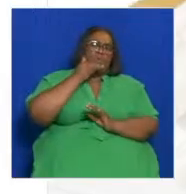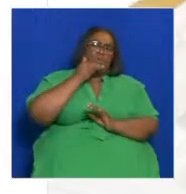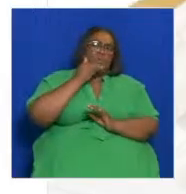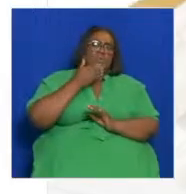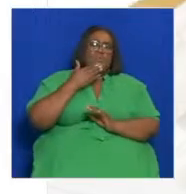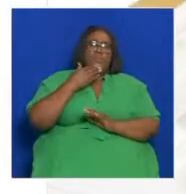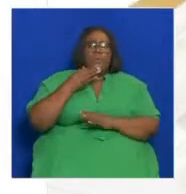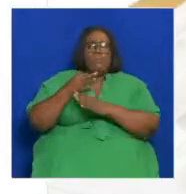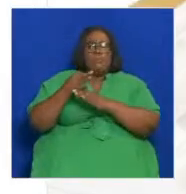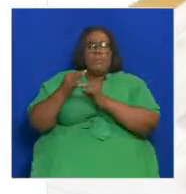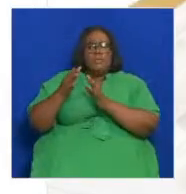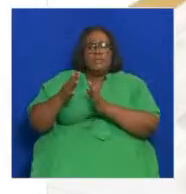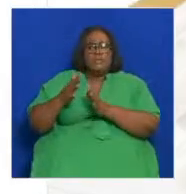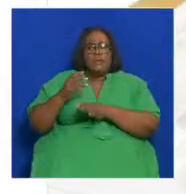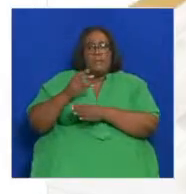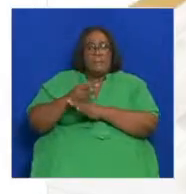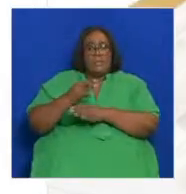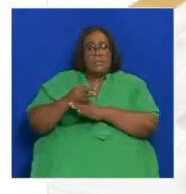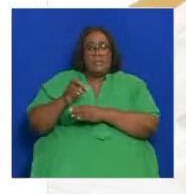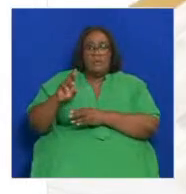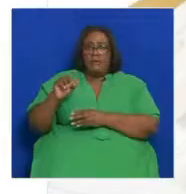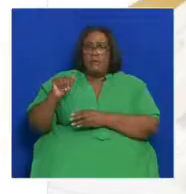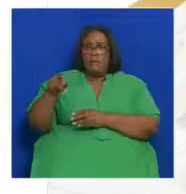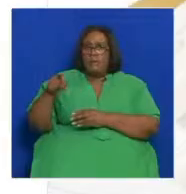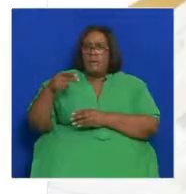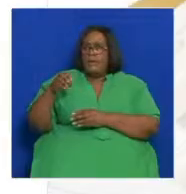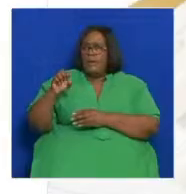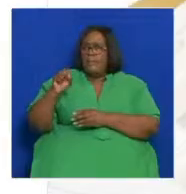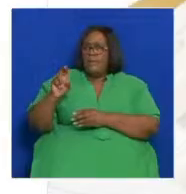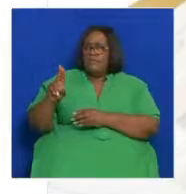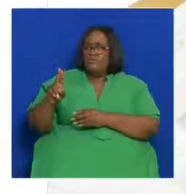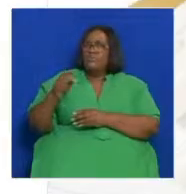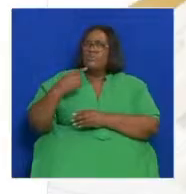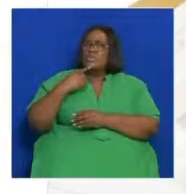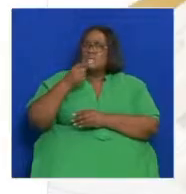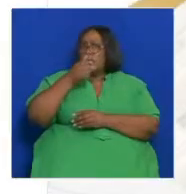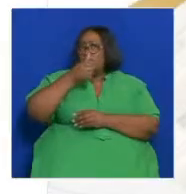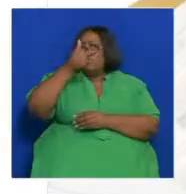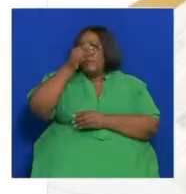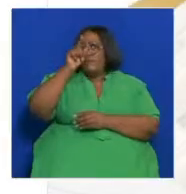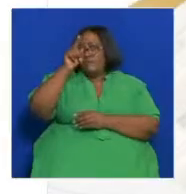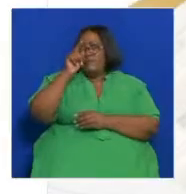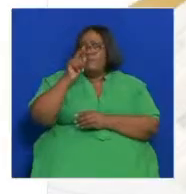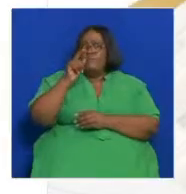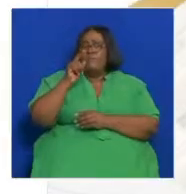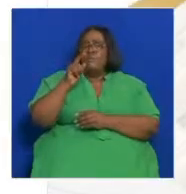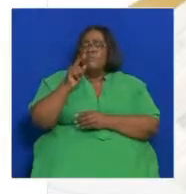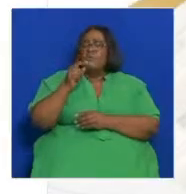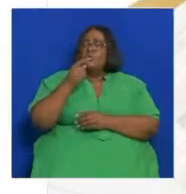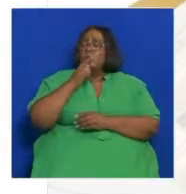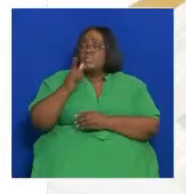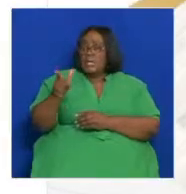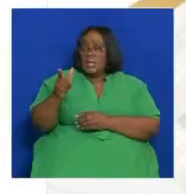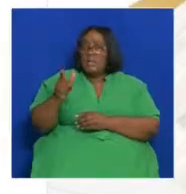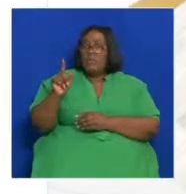that he had been instructed by Chief Dylan Perumal, to fetch the dockets